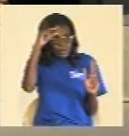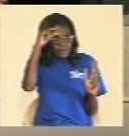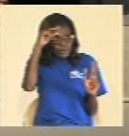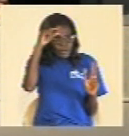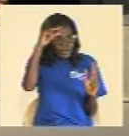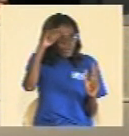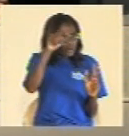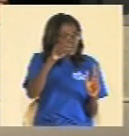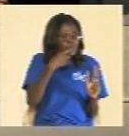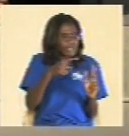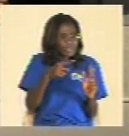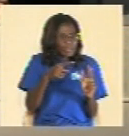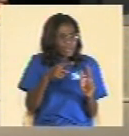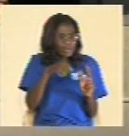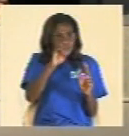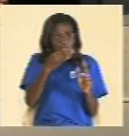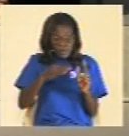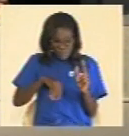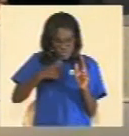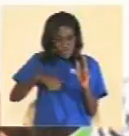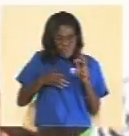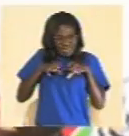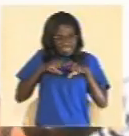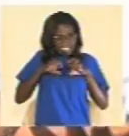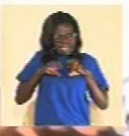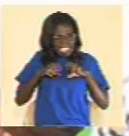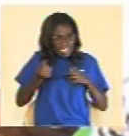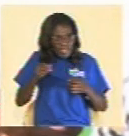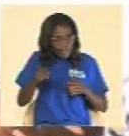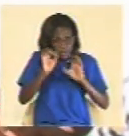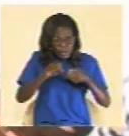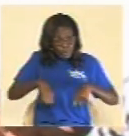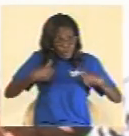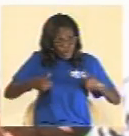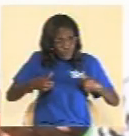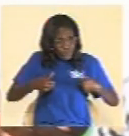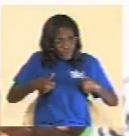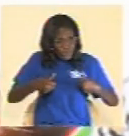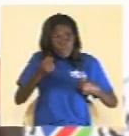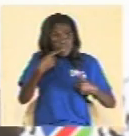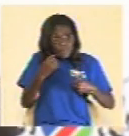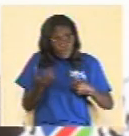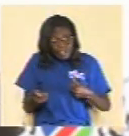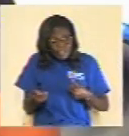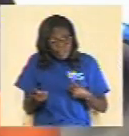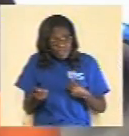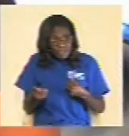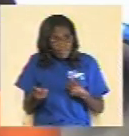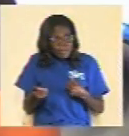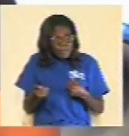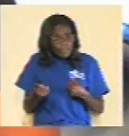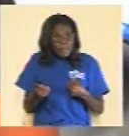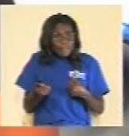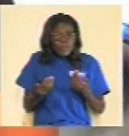is leprosy treatable? Can I get cured if I been diagnosed with leprosy? And are there perhaps some